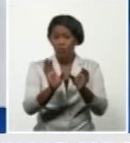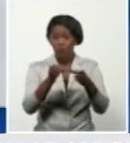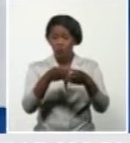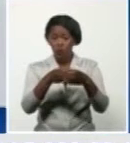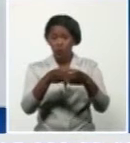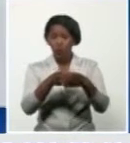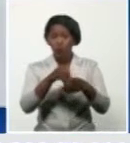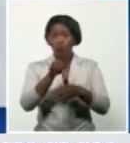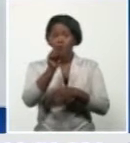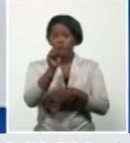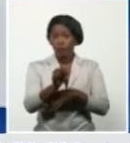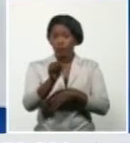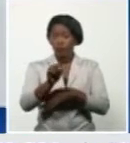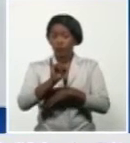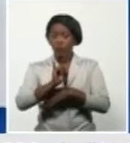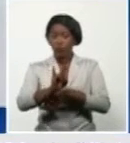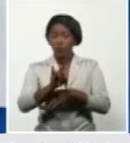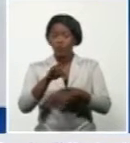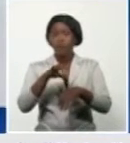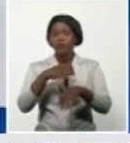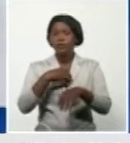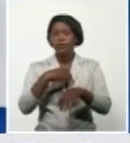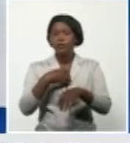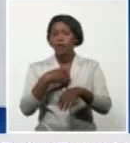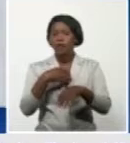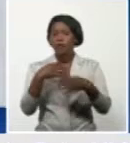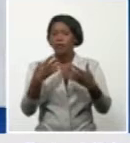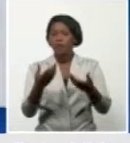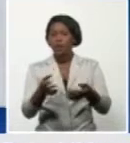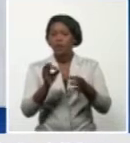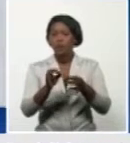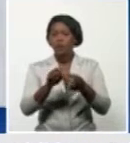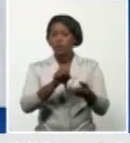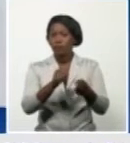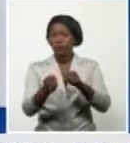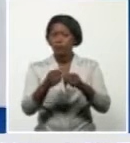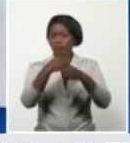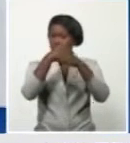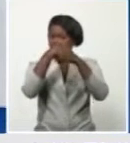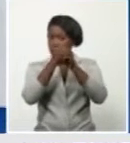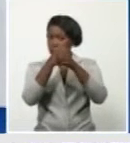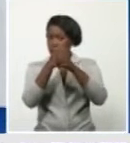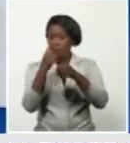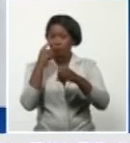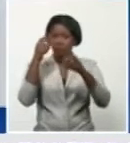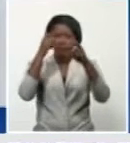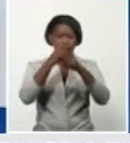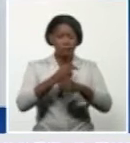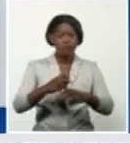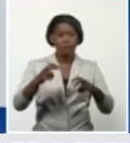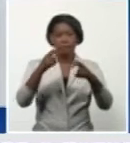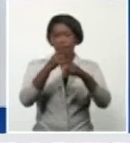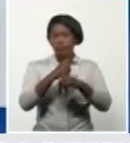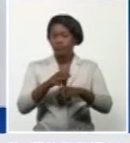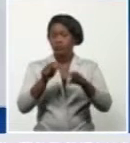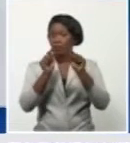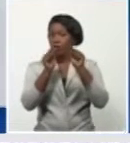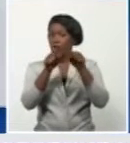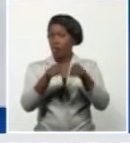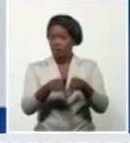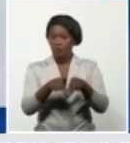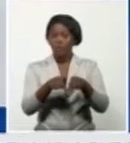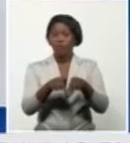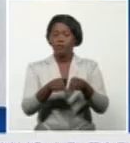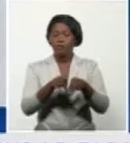5 of the 9 cases are epidemiologically linked to the event reported at the ICA